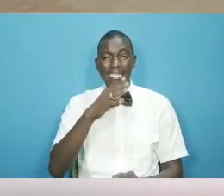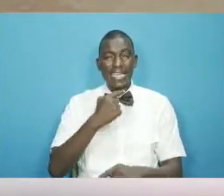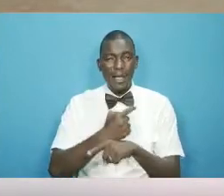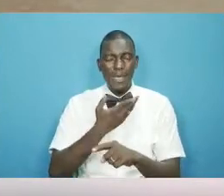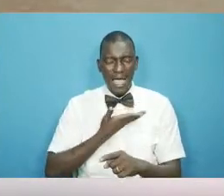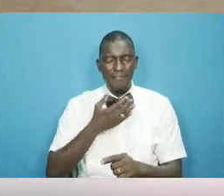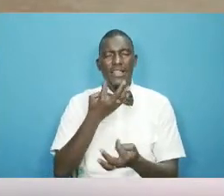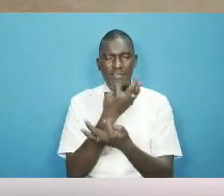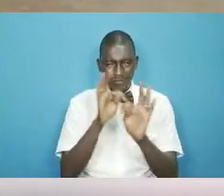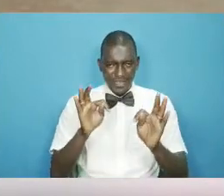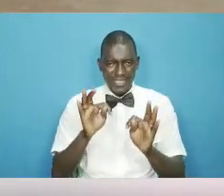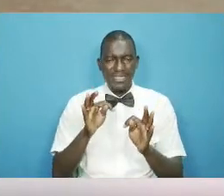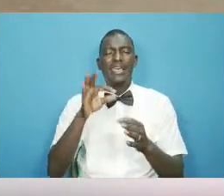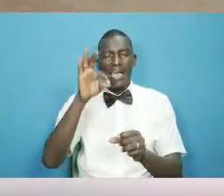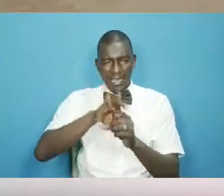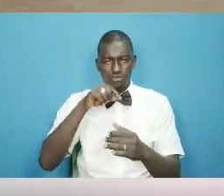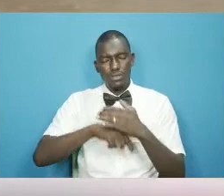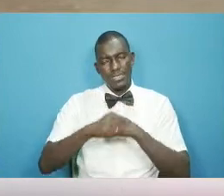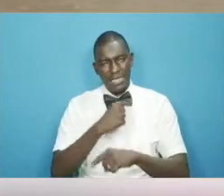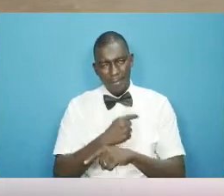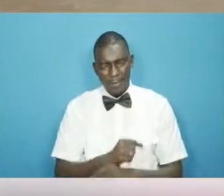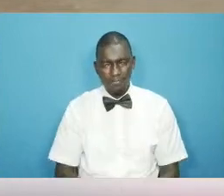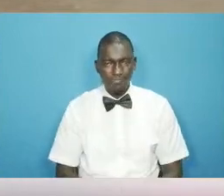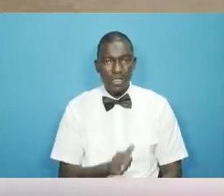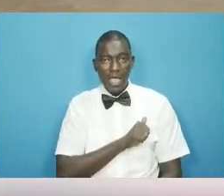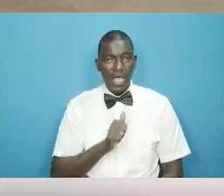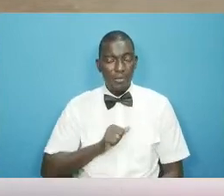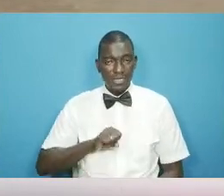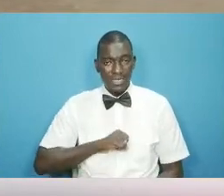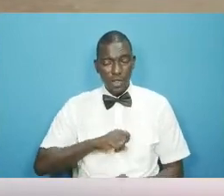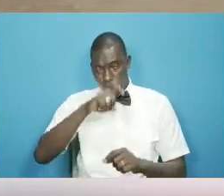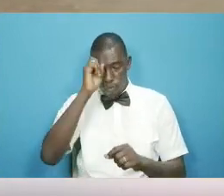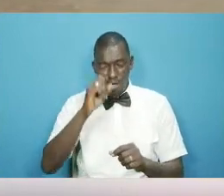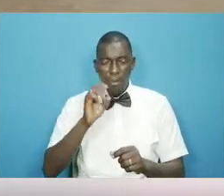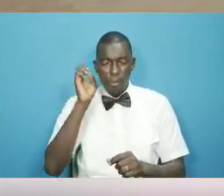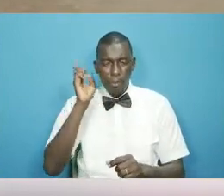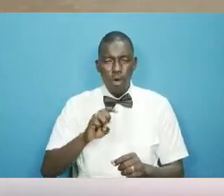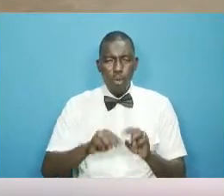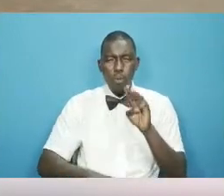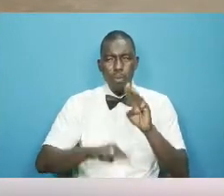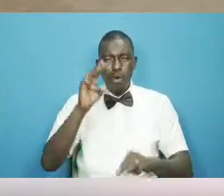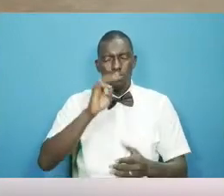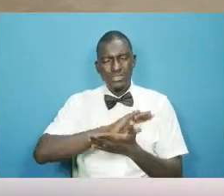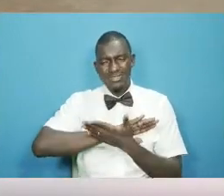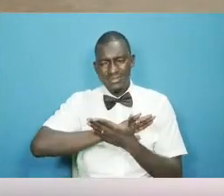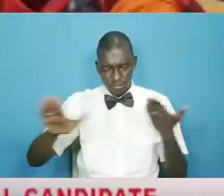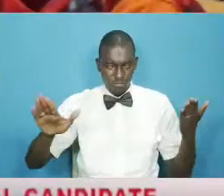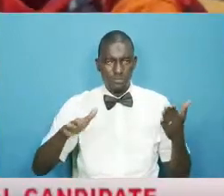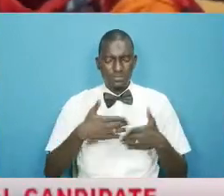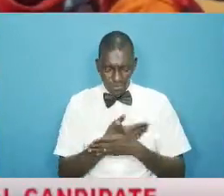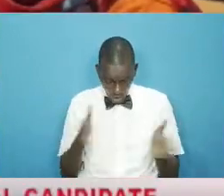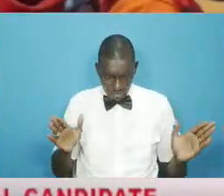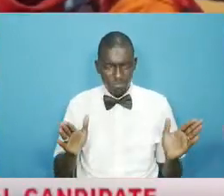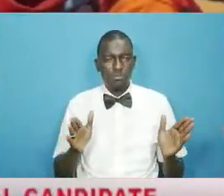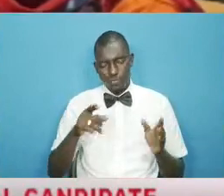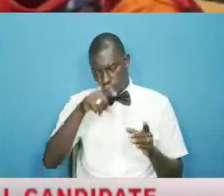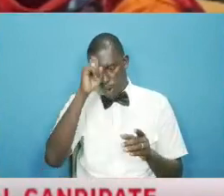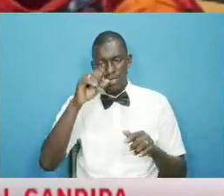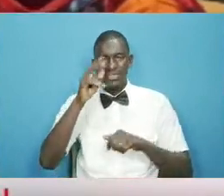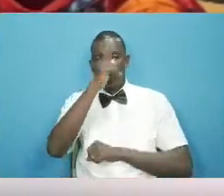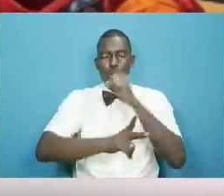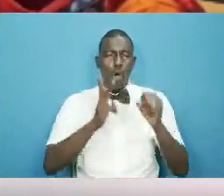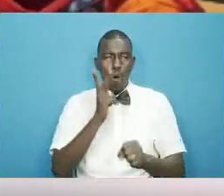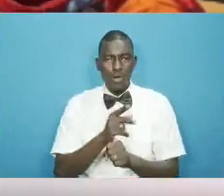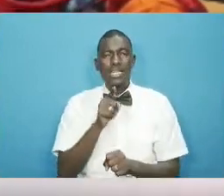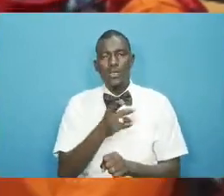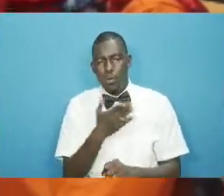December. Our system is probably the most transparent, accurate and credible throughout the whole world. That's why